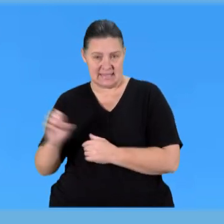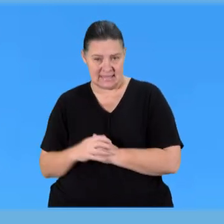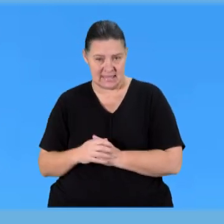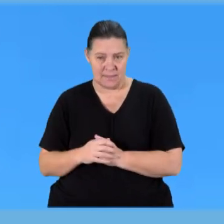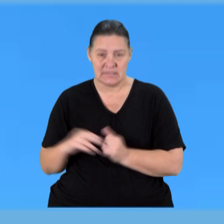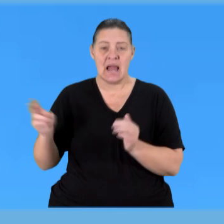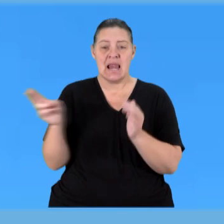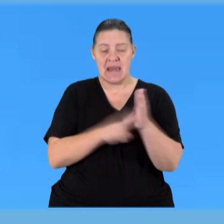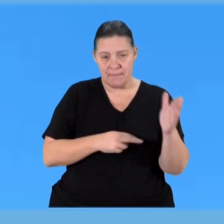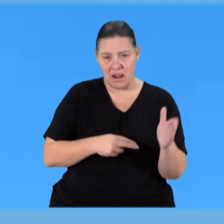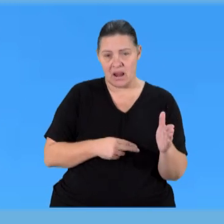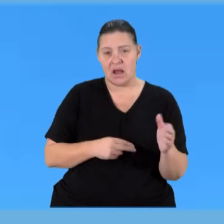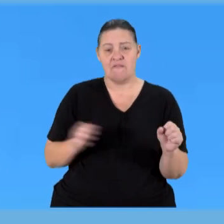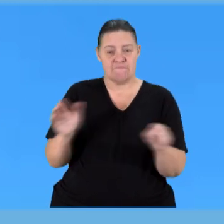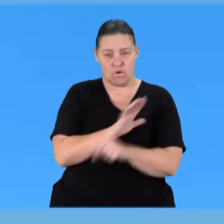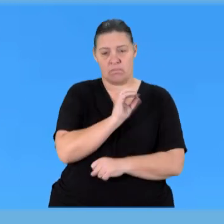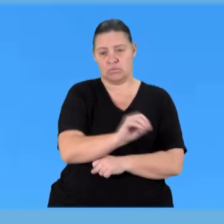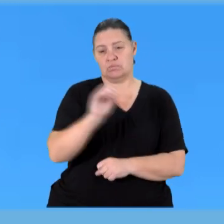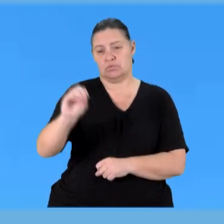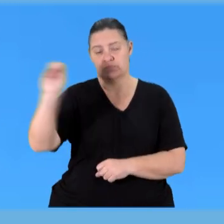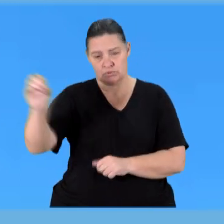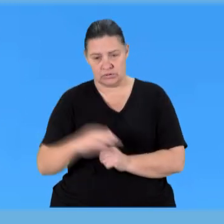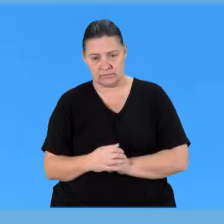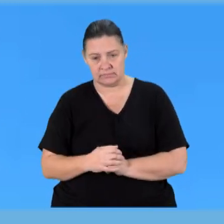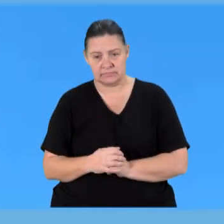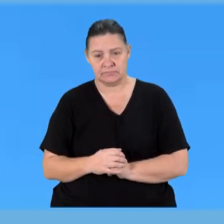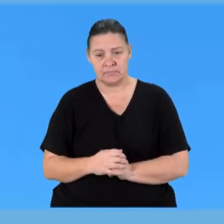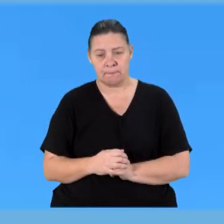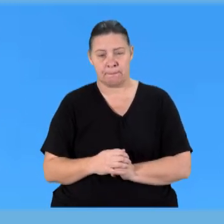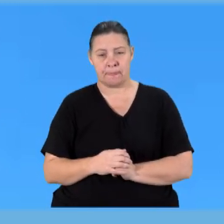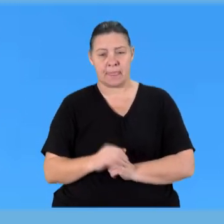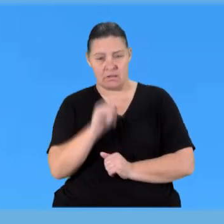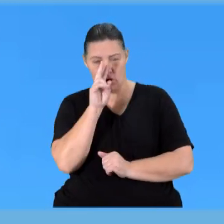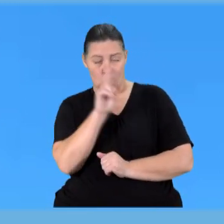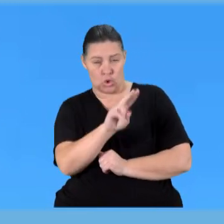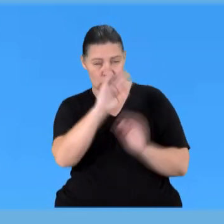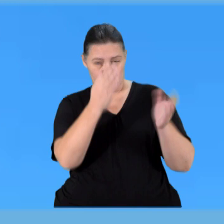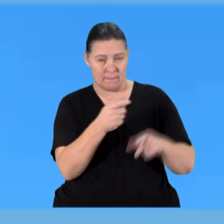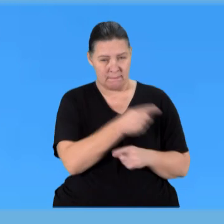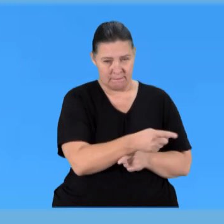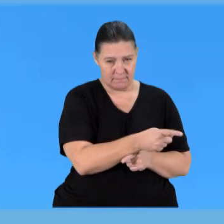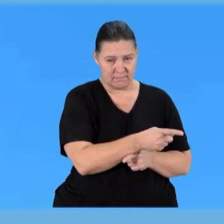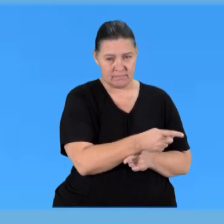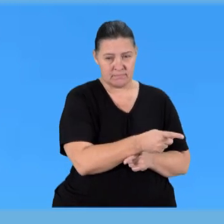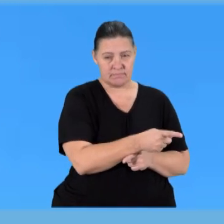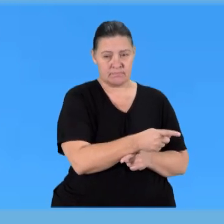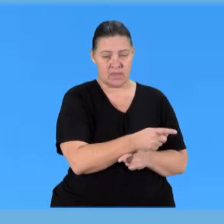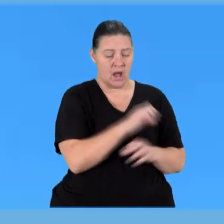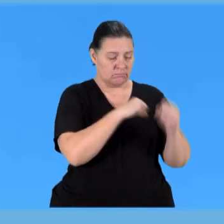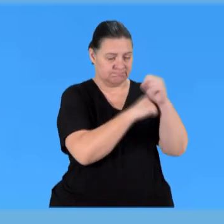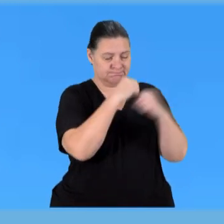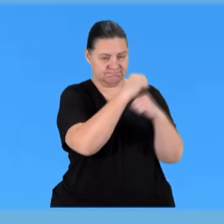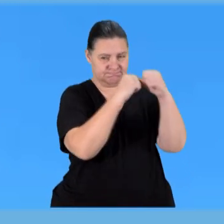we have matter E there. We need to label and complete this entire graph. So we know that by looking at this shape,